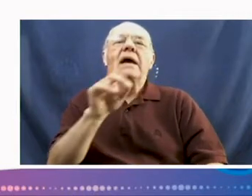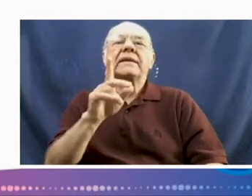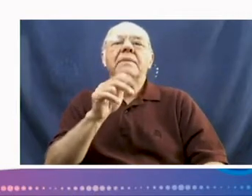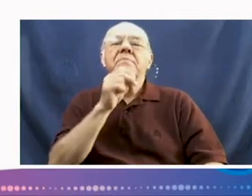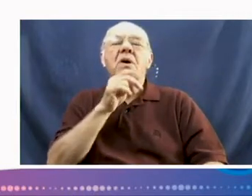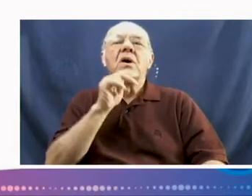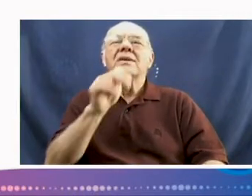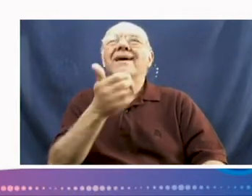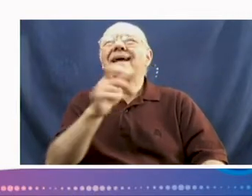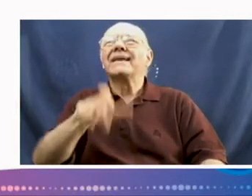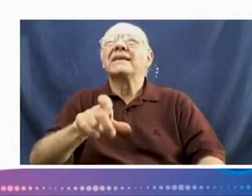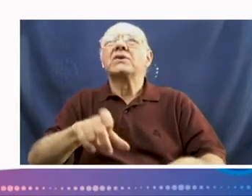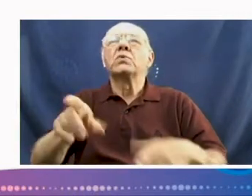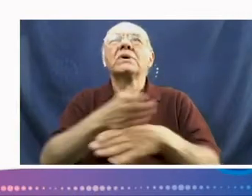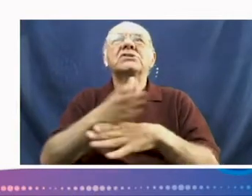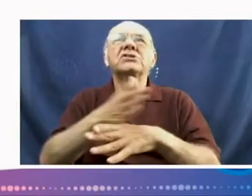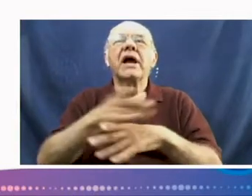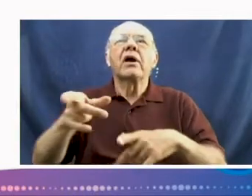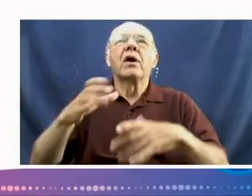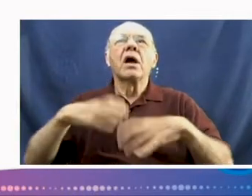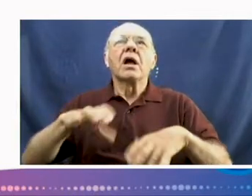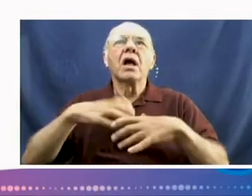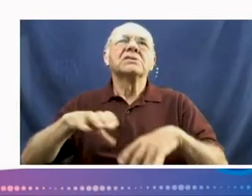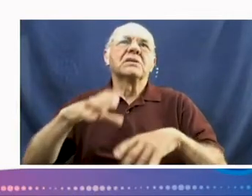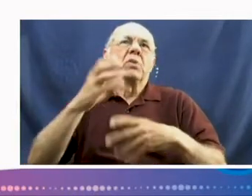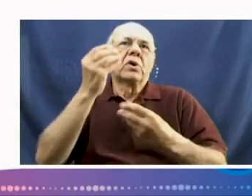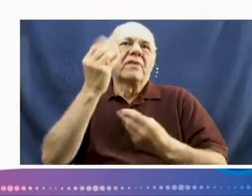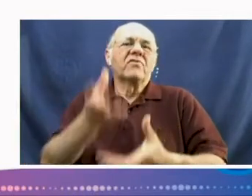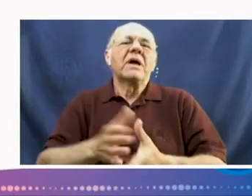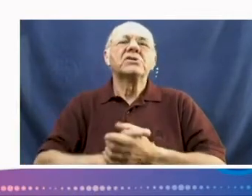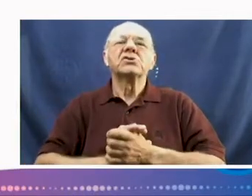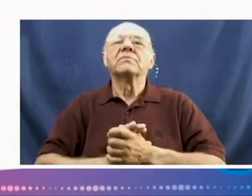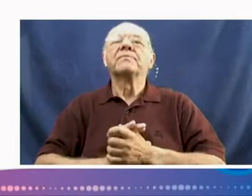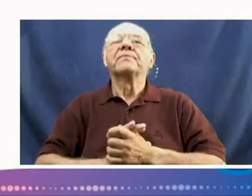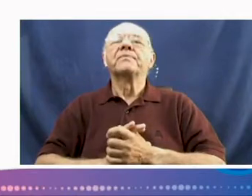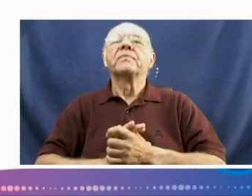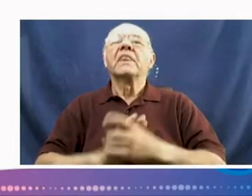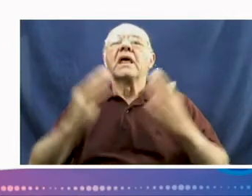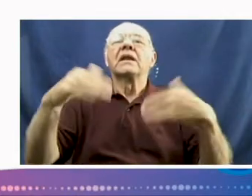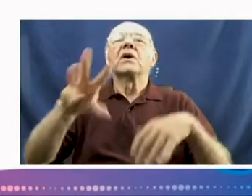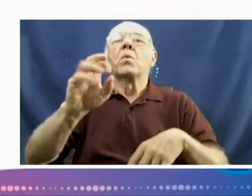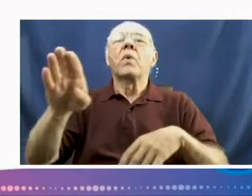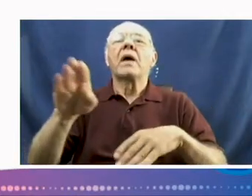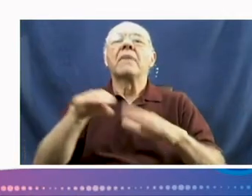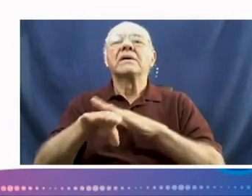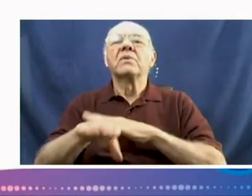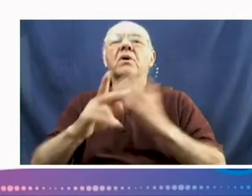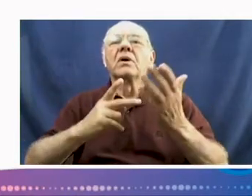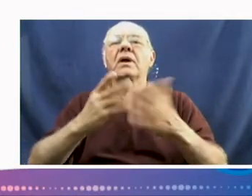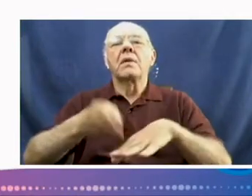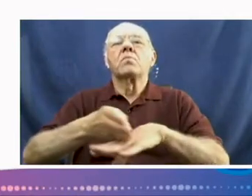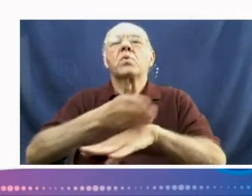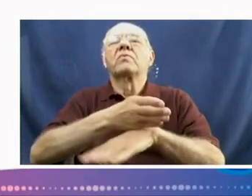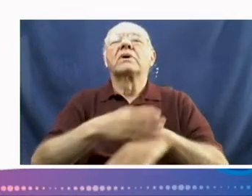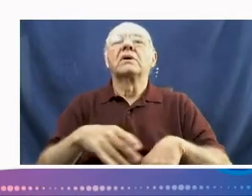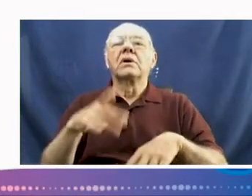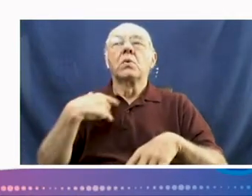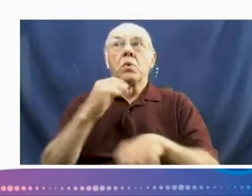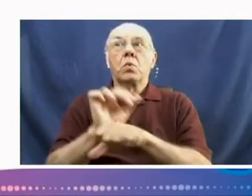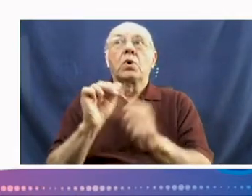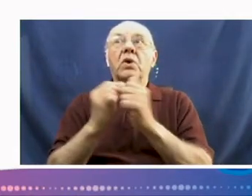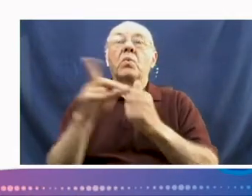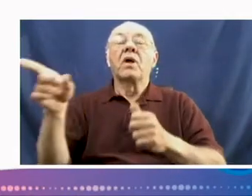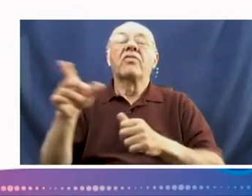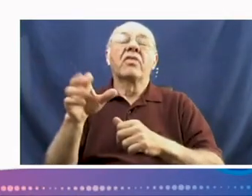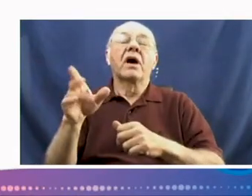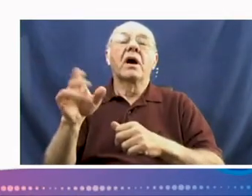share customer credentials. Next is web accessibility improvements. We are working with software developers and